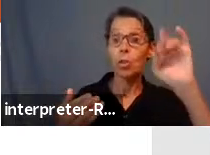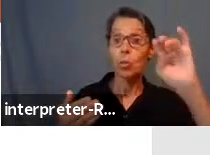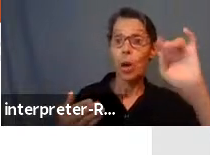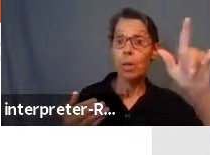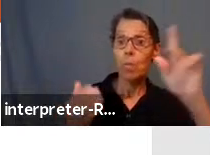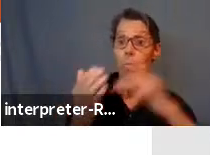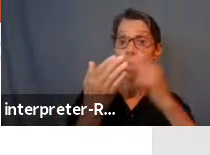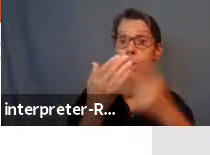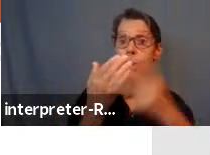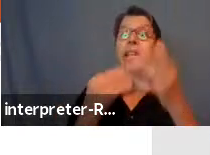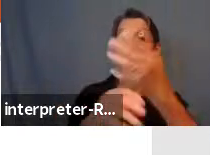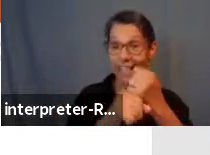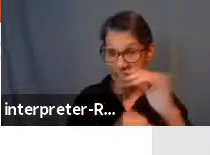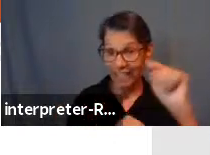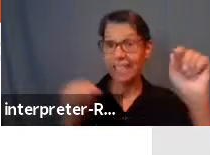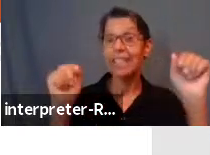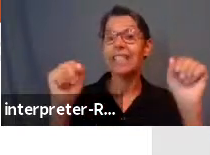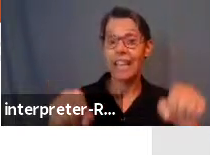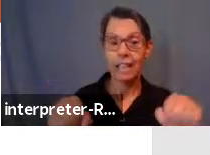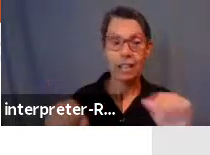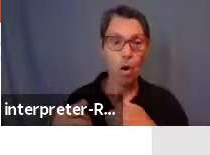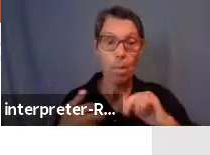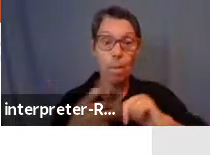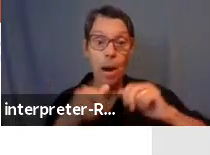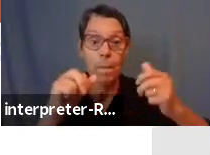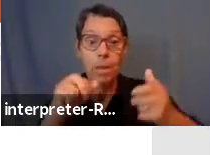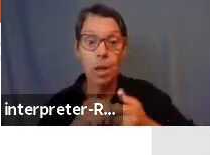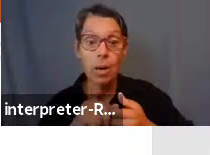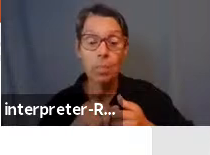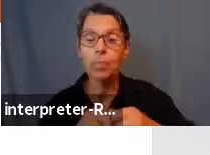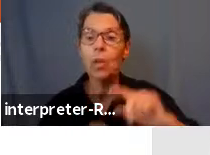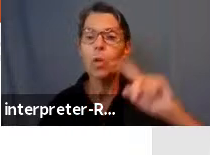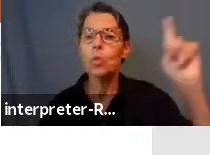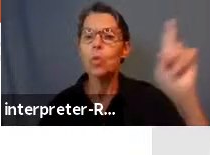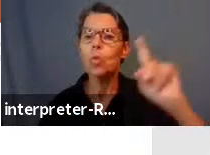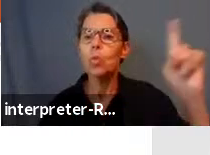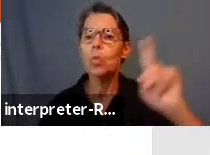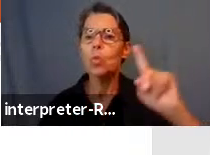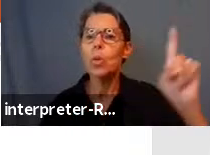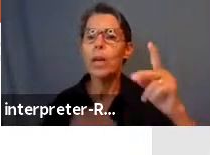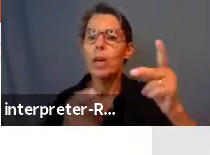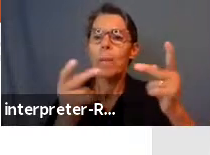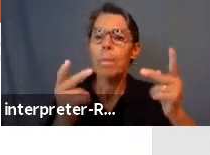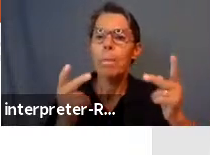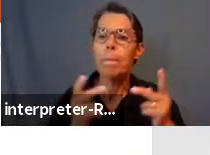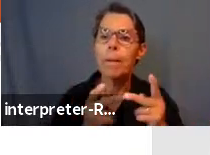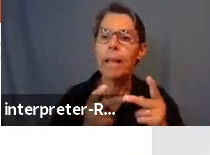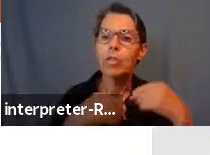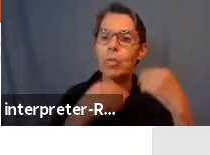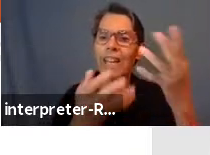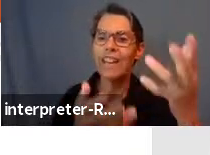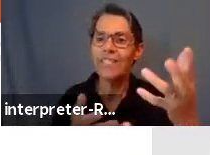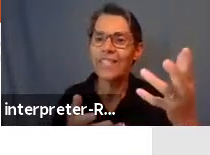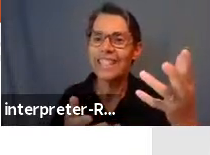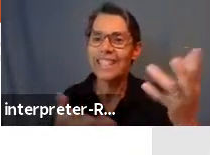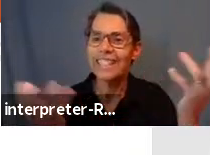Where we have had issues has been really more with the availability of an infusion service, whether that